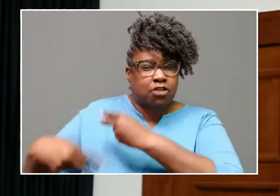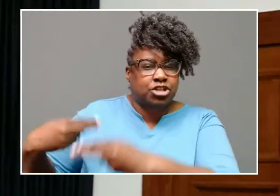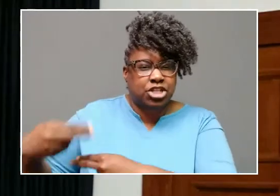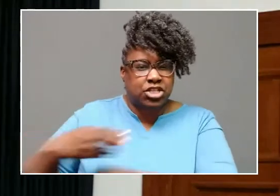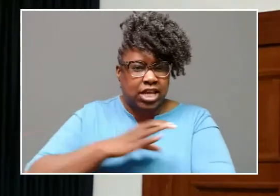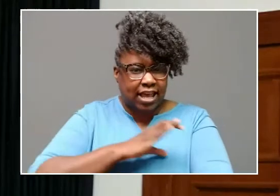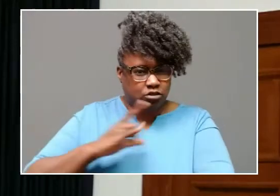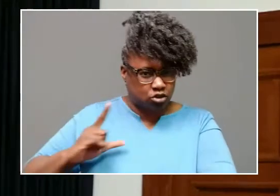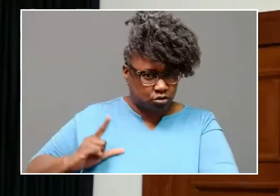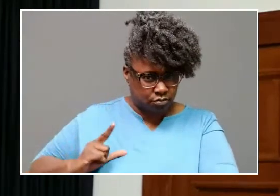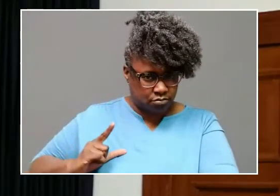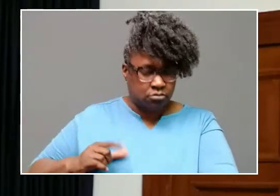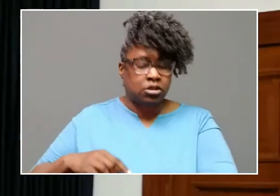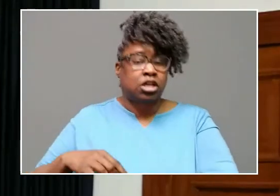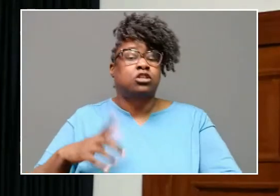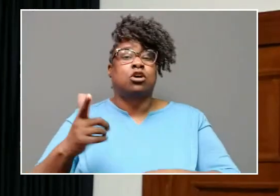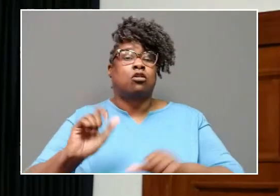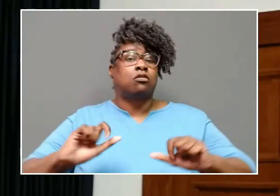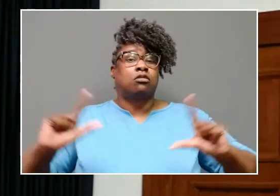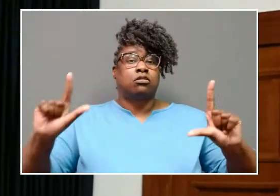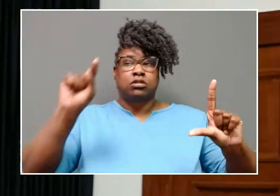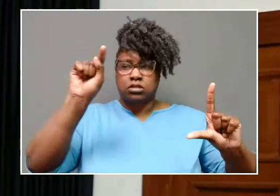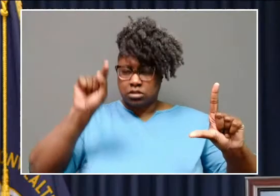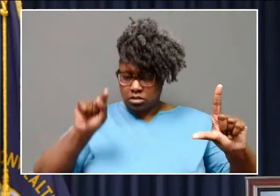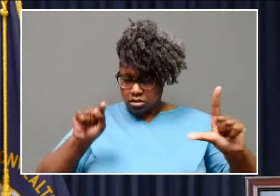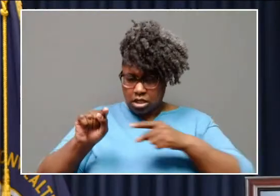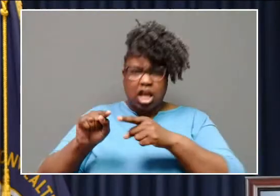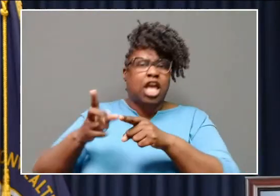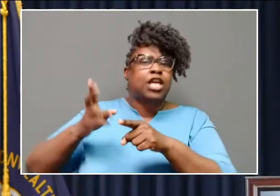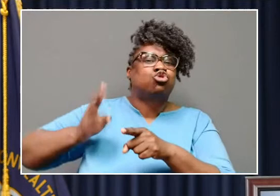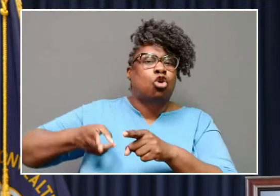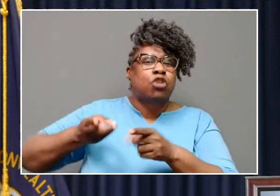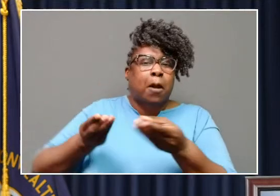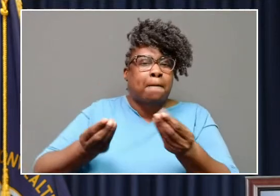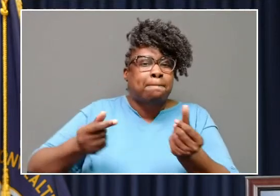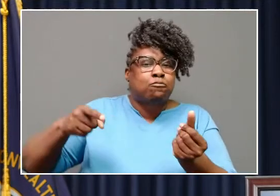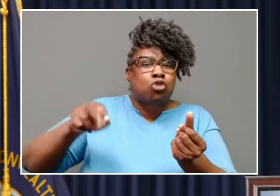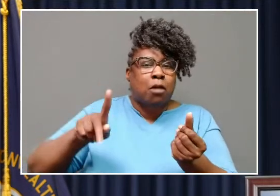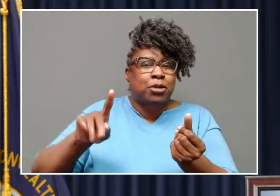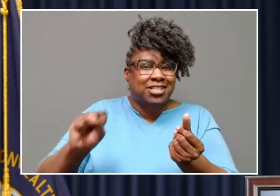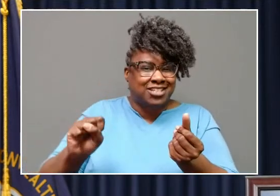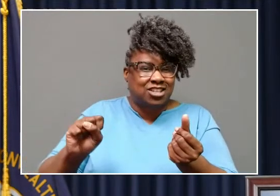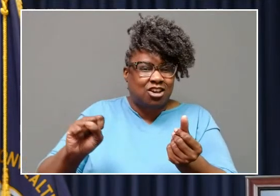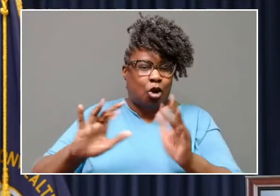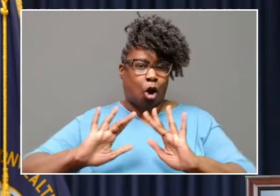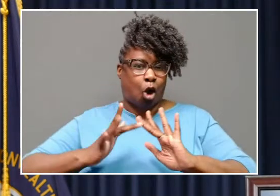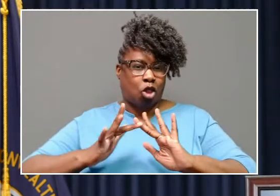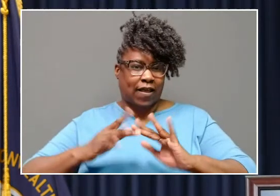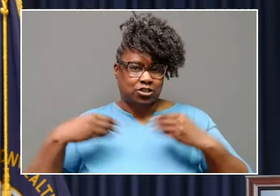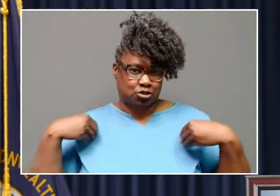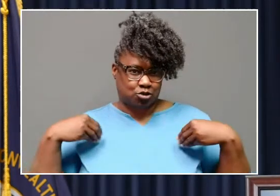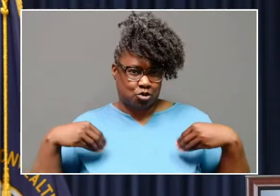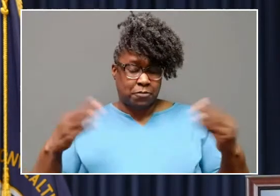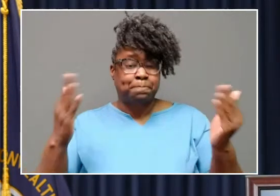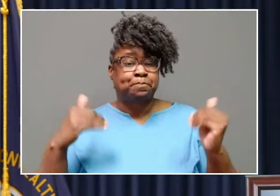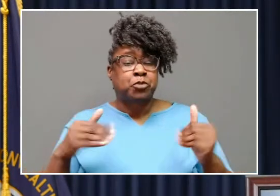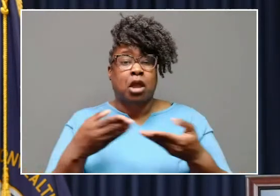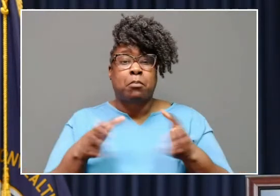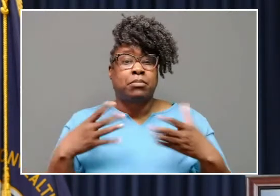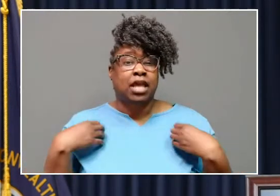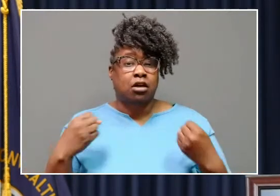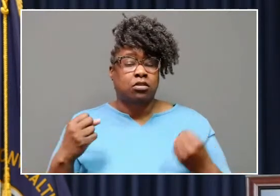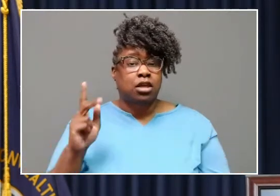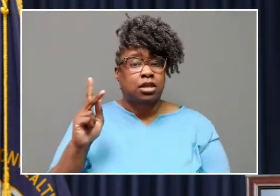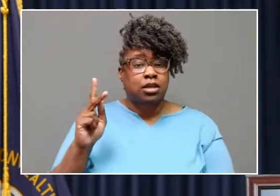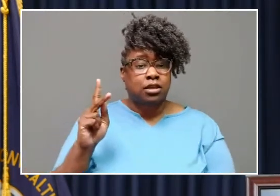Historic Properties Online Store. All right, quick update from Public Health. All but one Kentucky county is currently in